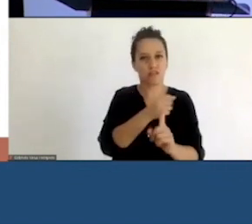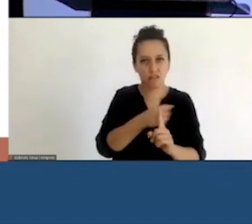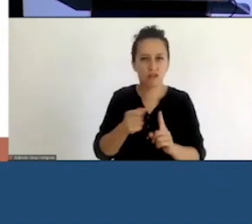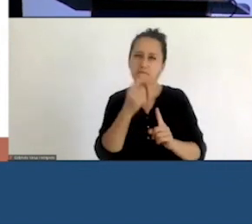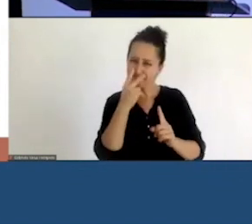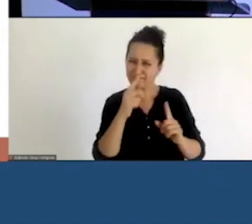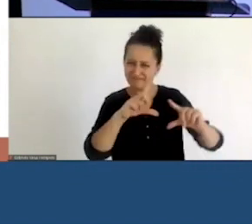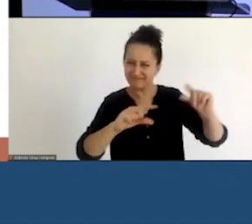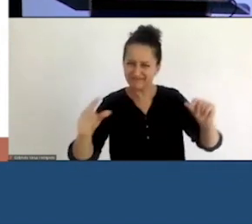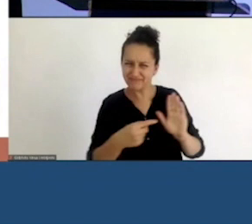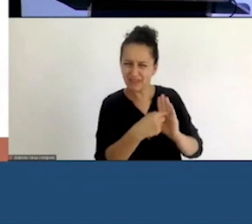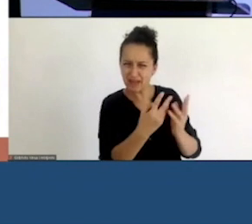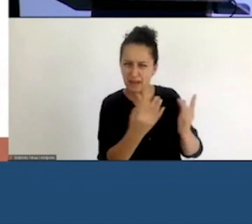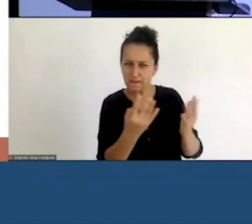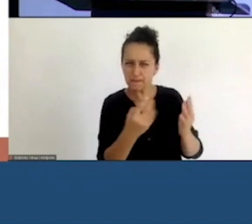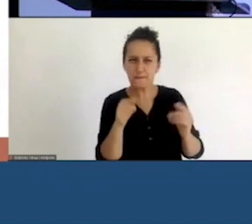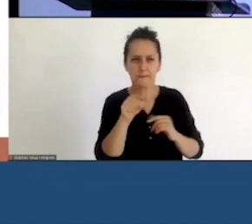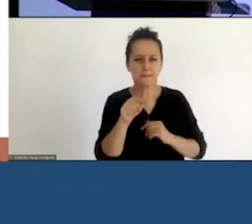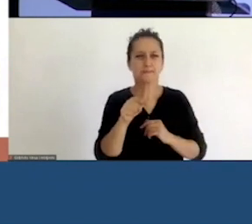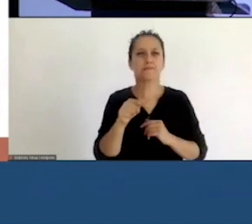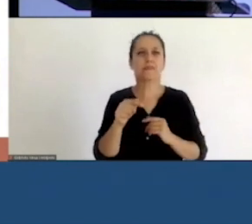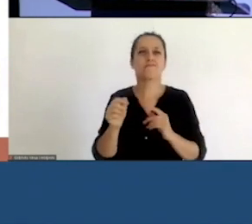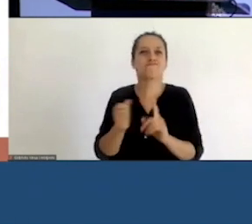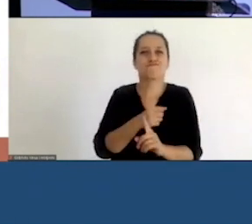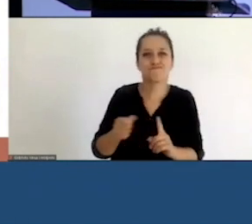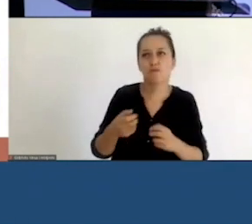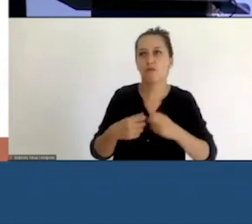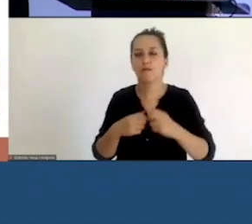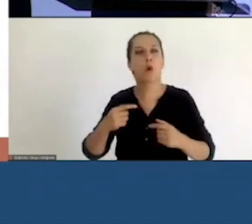33.3 women. So we still have